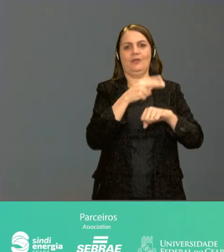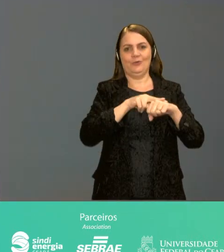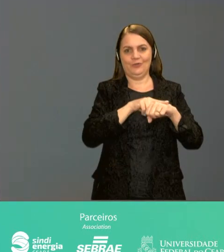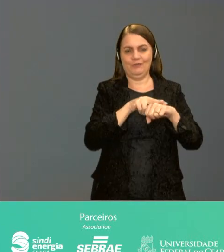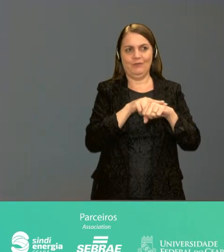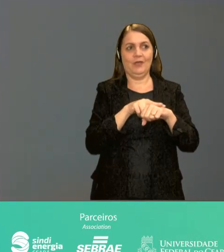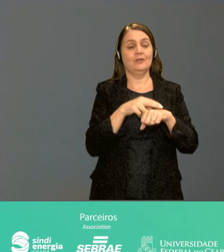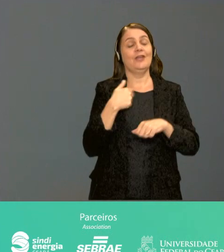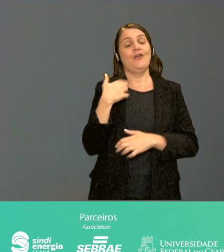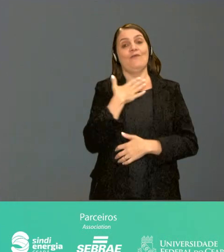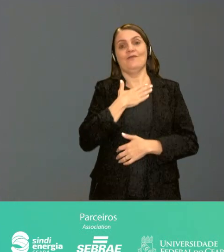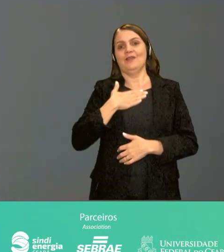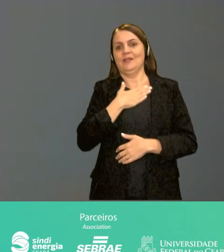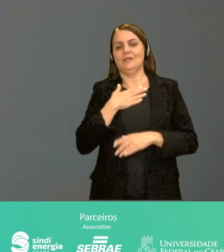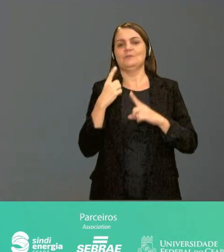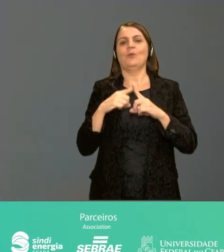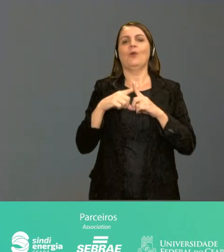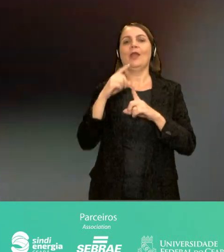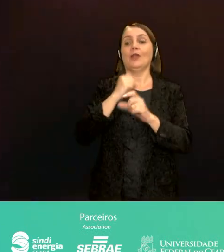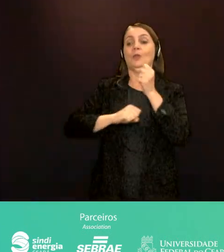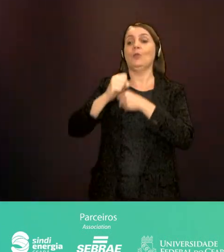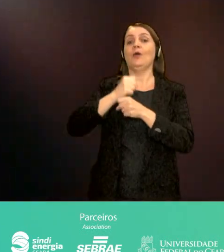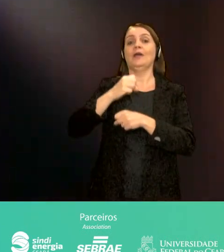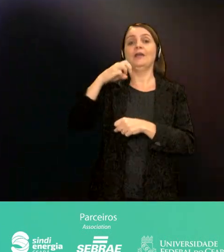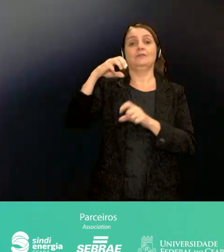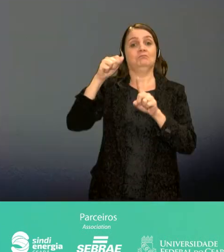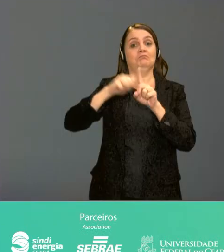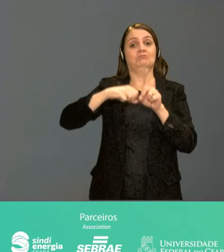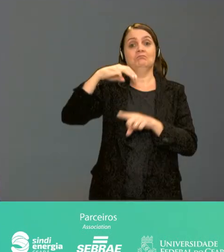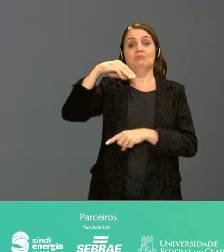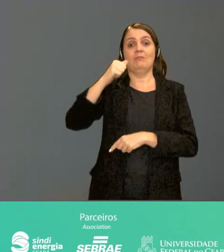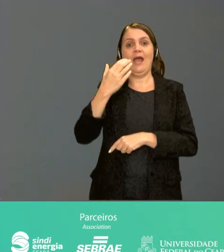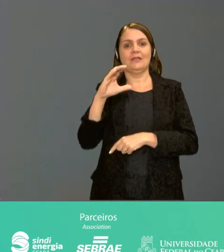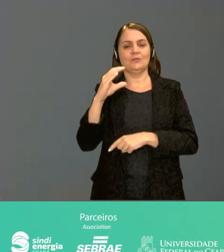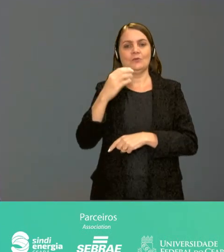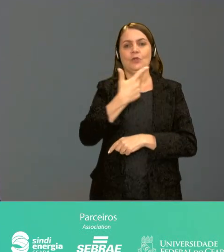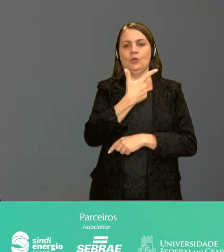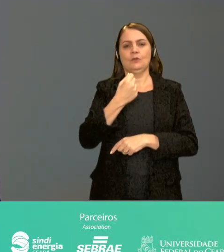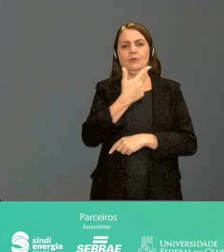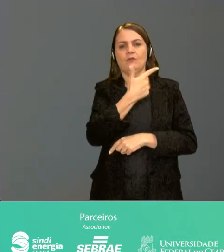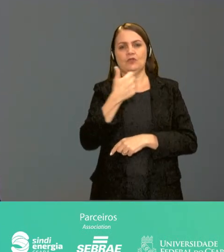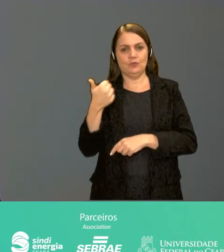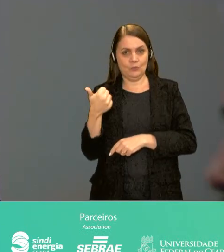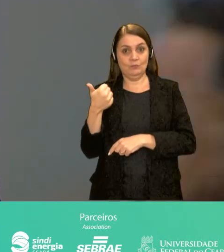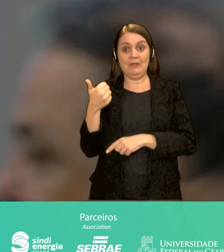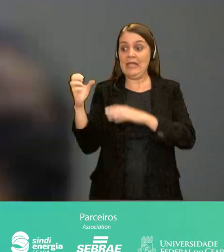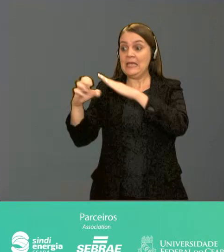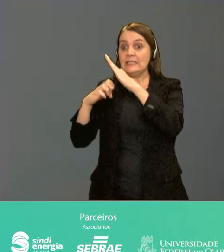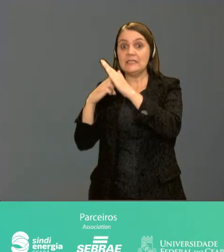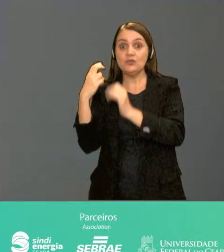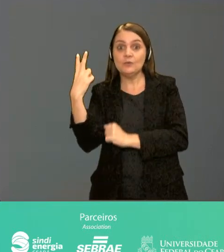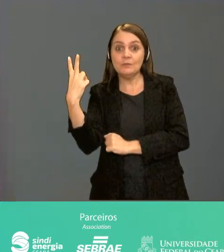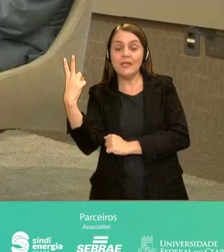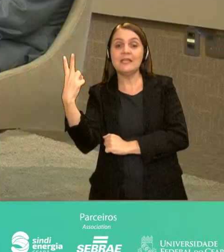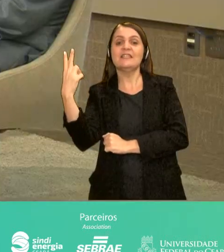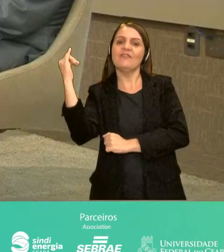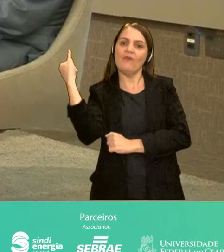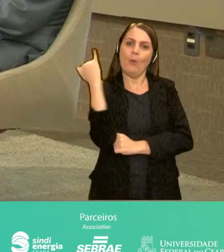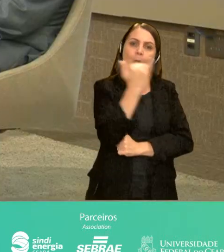March in 2021, these companies announced that they are offering these technologies in